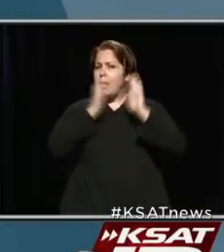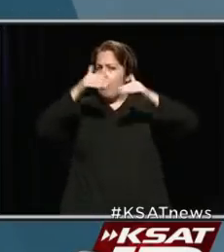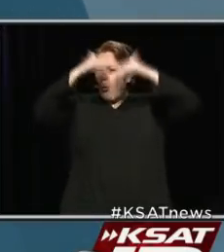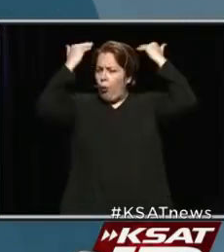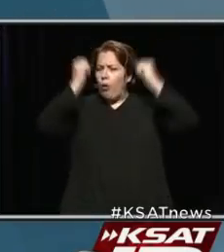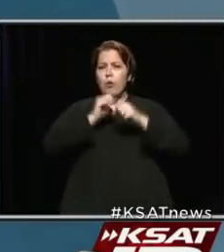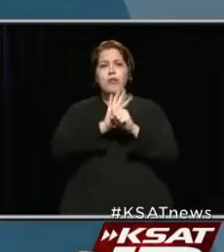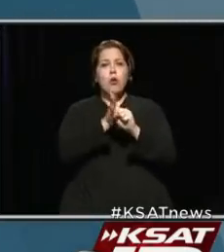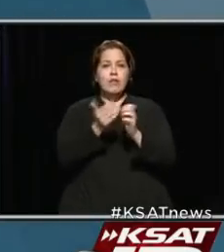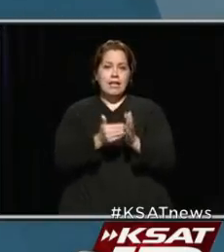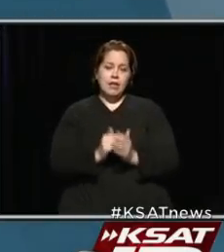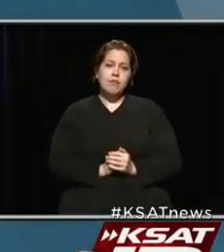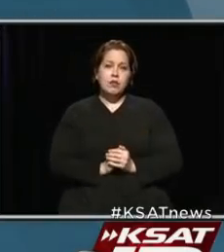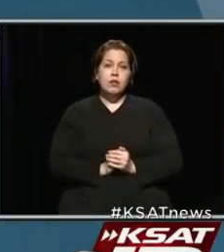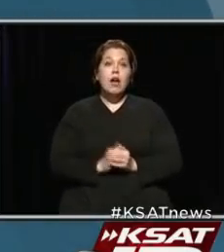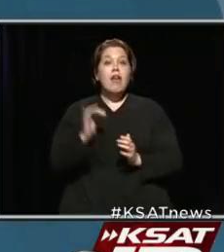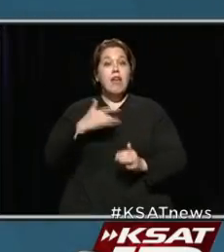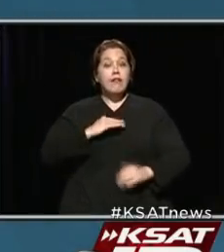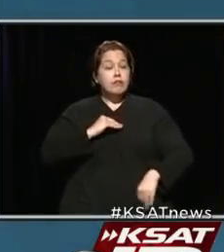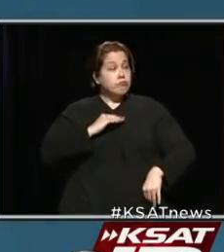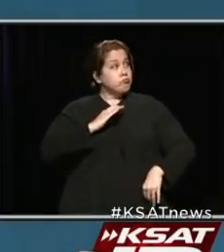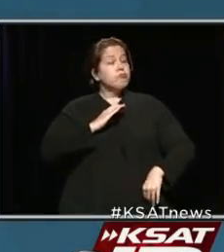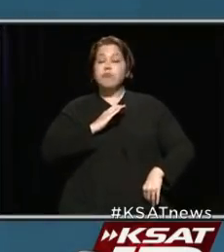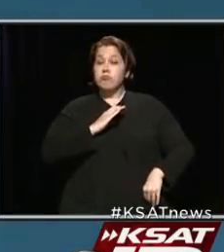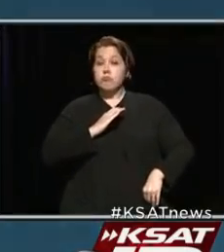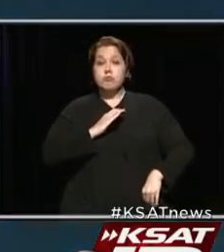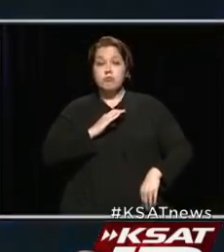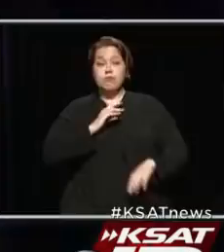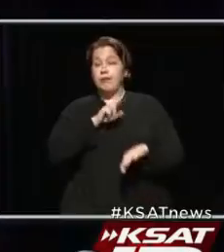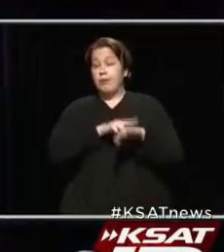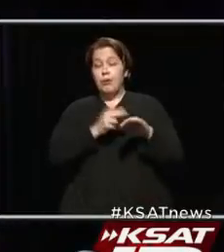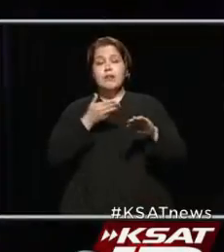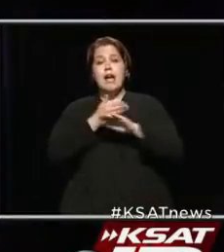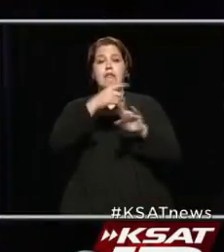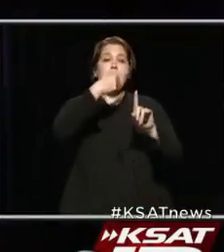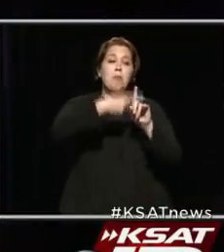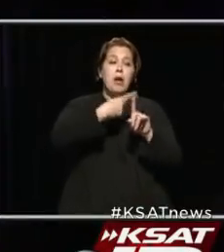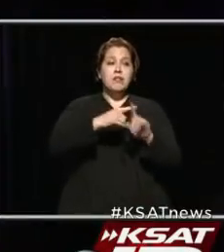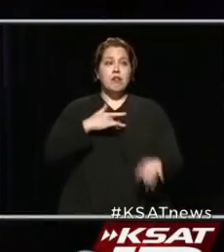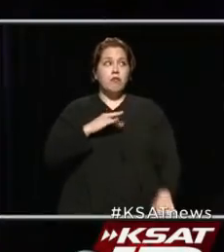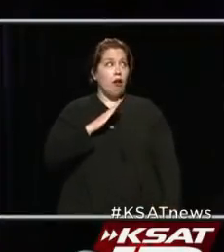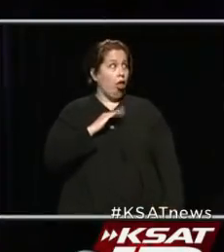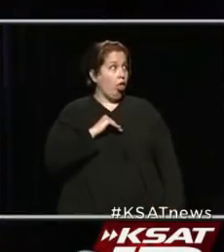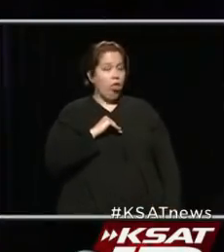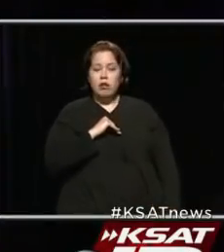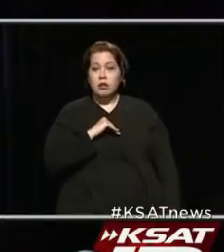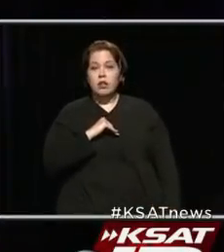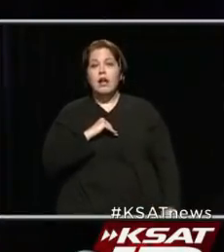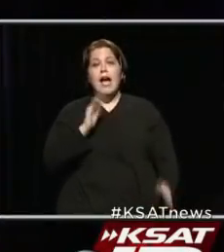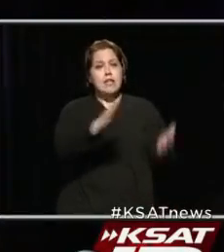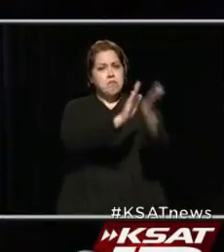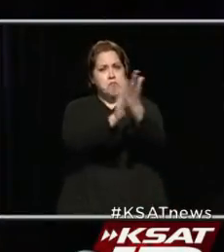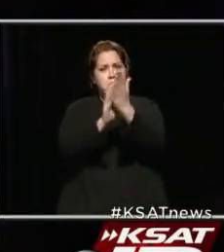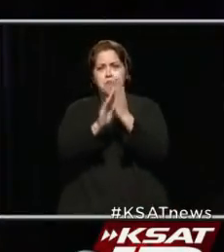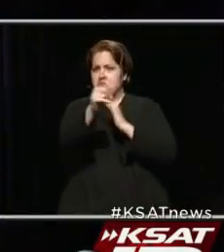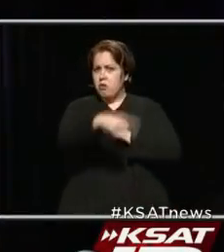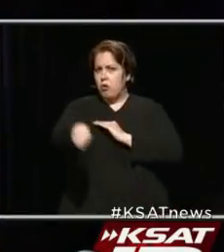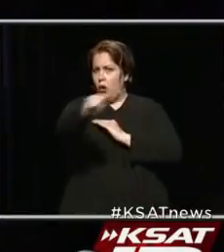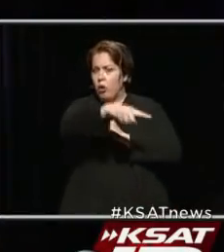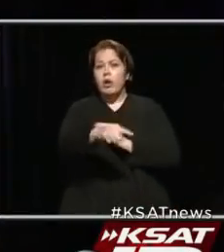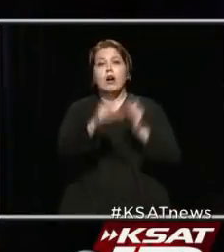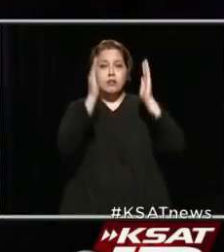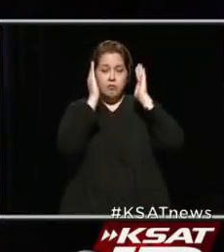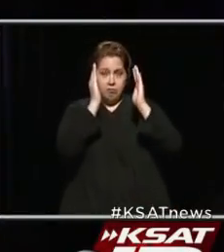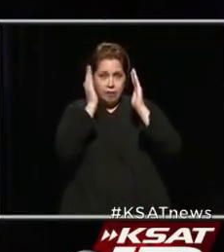COVID cases. That is encouraging, of course, after months of discouraging news, and it's a credit to everyone, all of you that have been